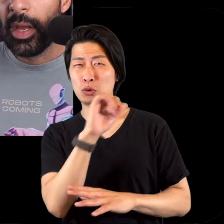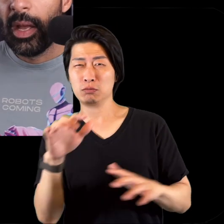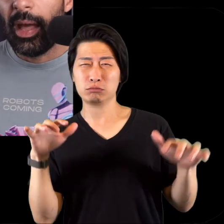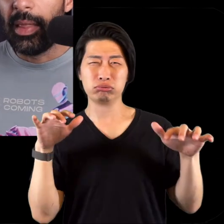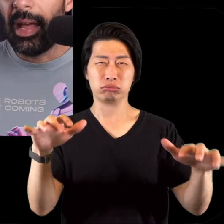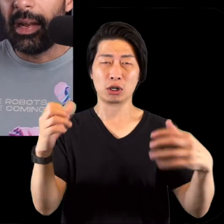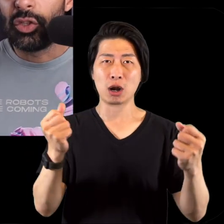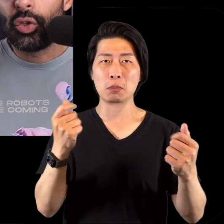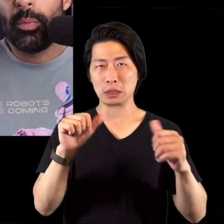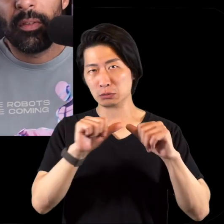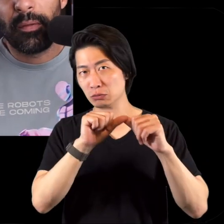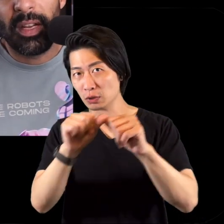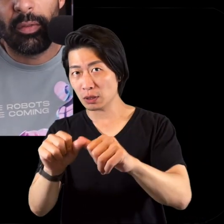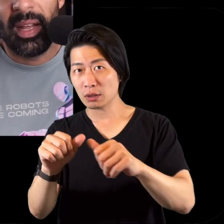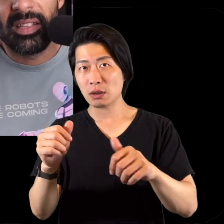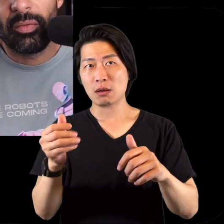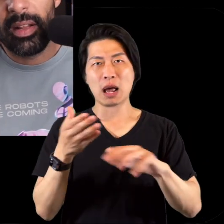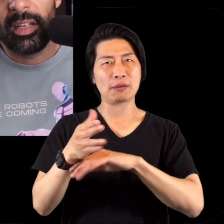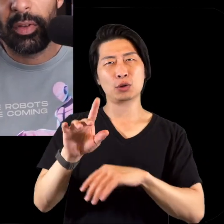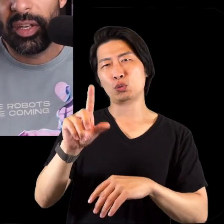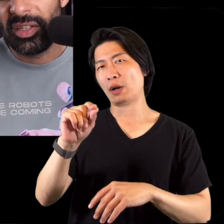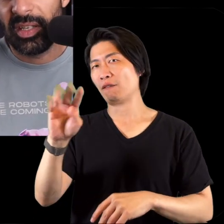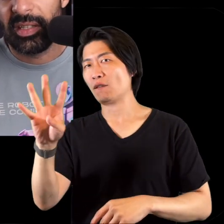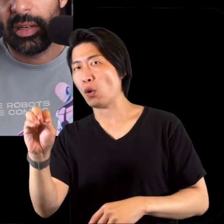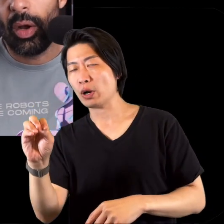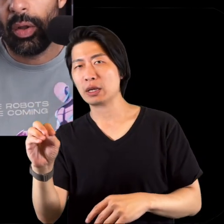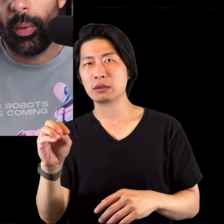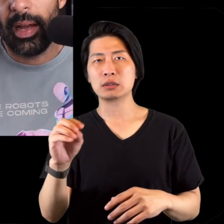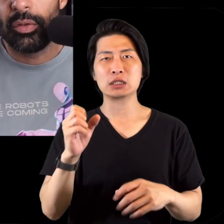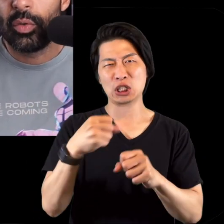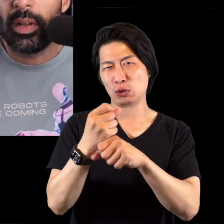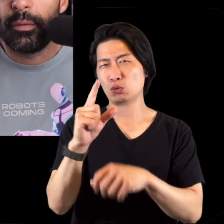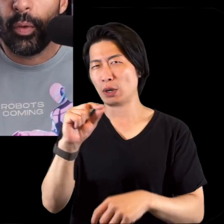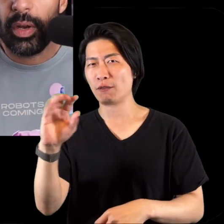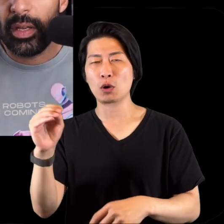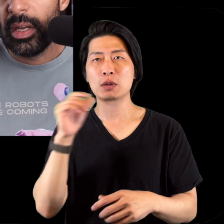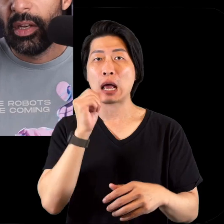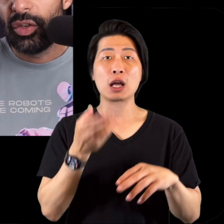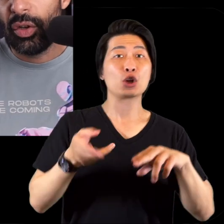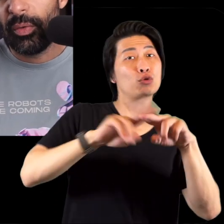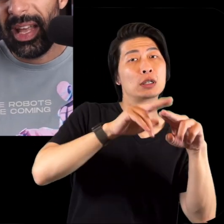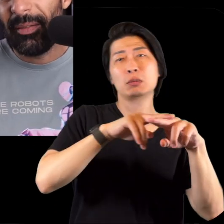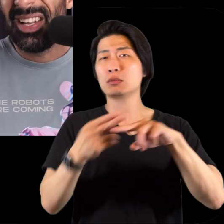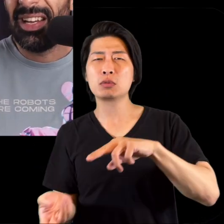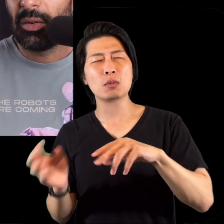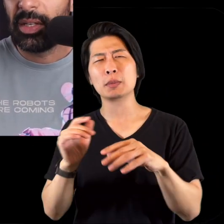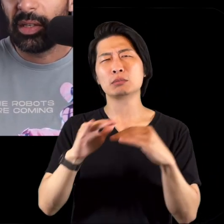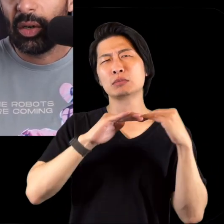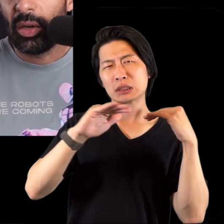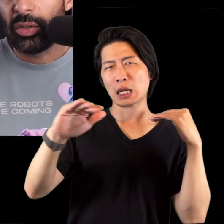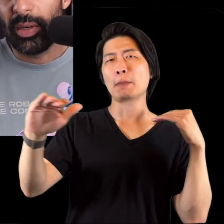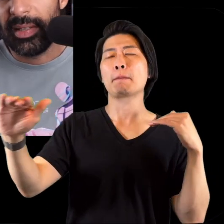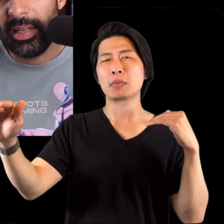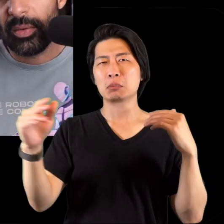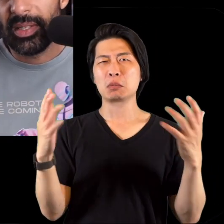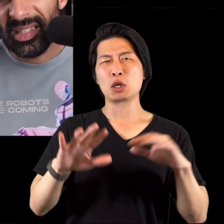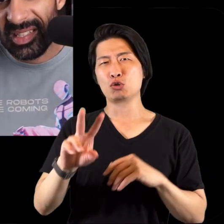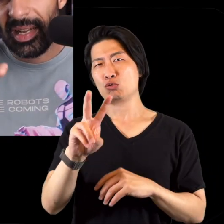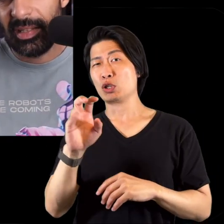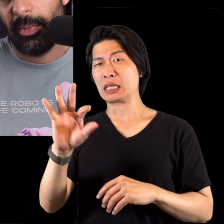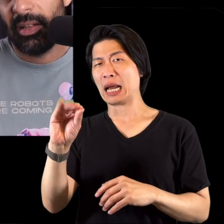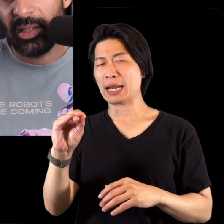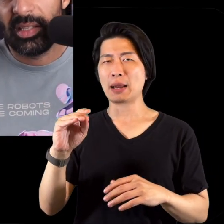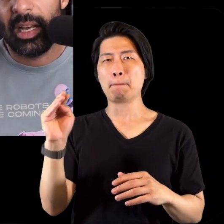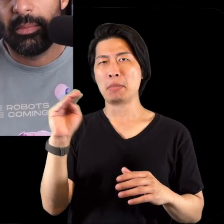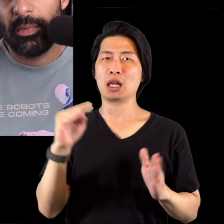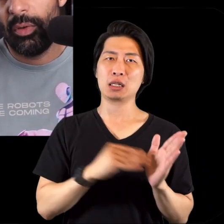number. And then assume the fleet remains relatively consistent all the way out to 2040. So you don't really have an increase in cars or a decrease. It